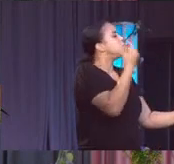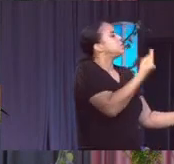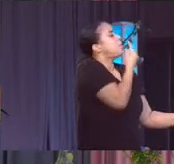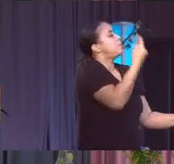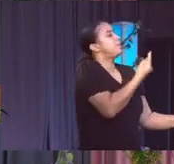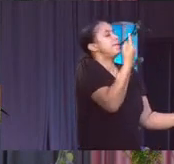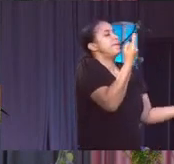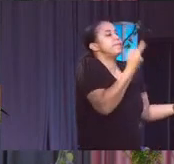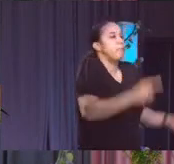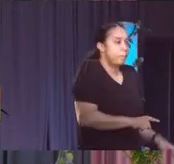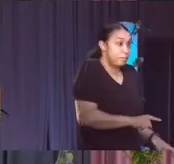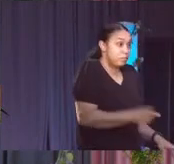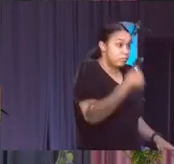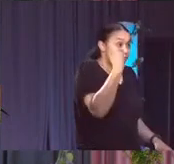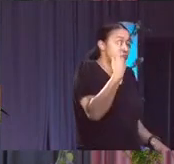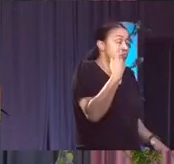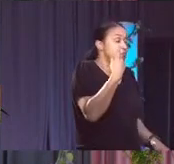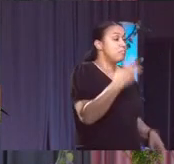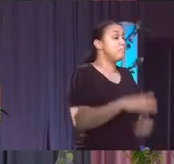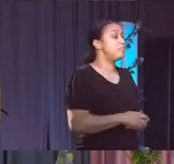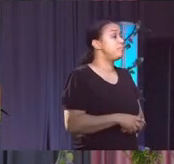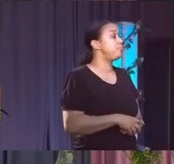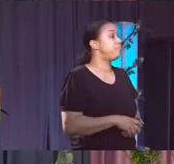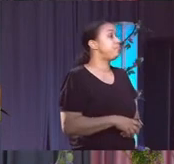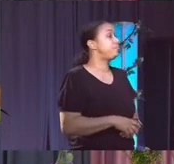happening. Y'all follow what I'm saying?